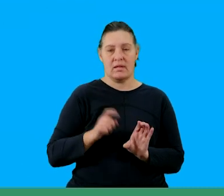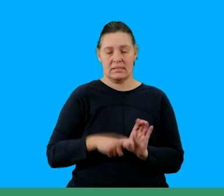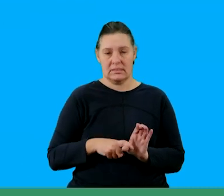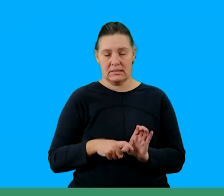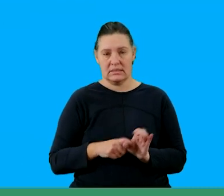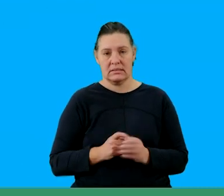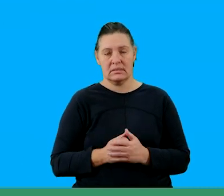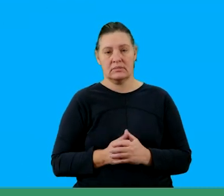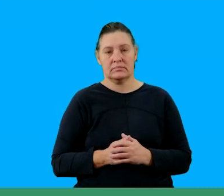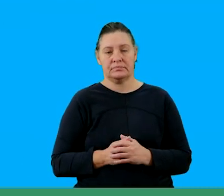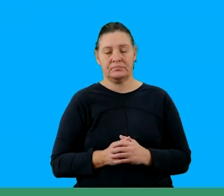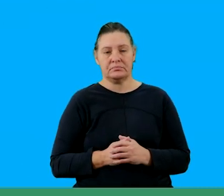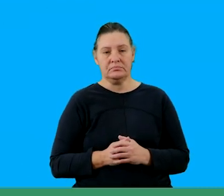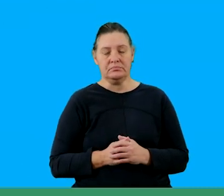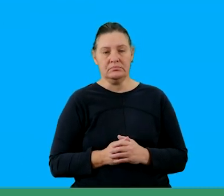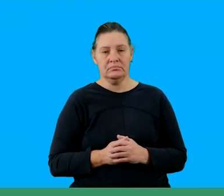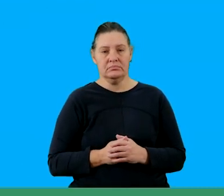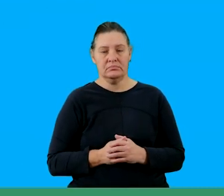quality